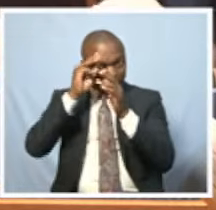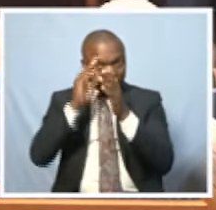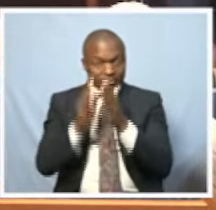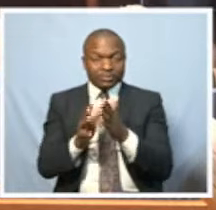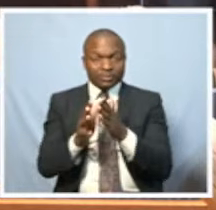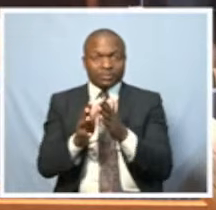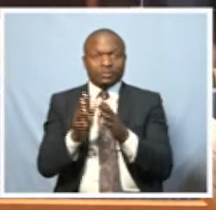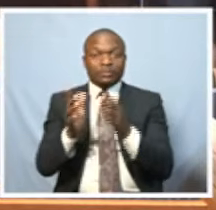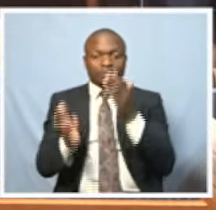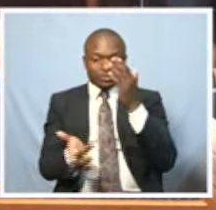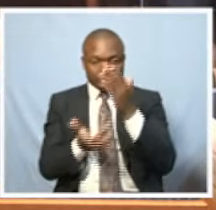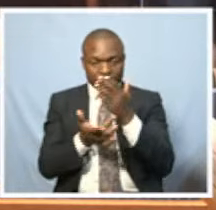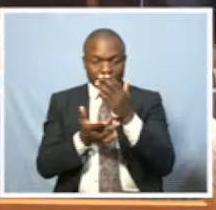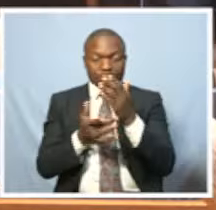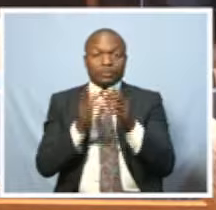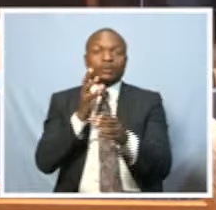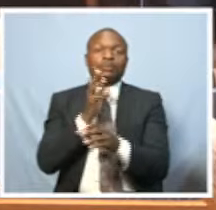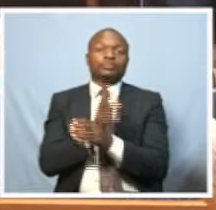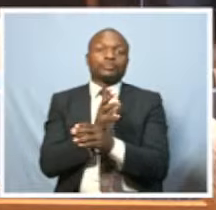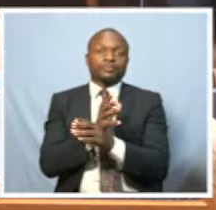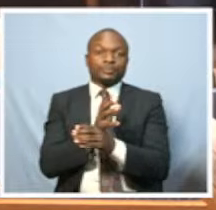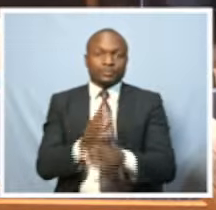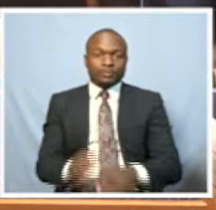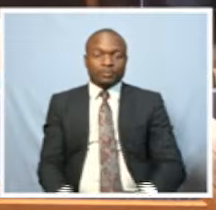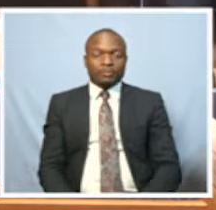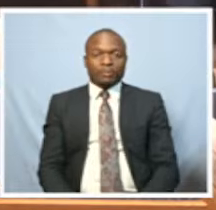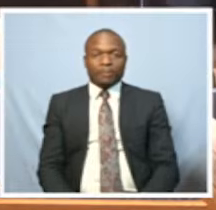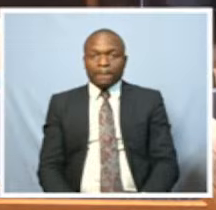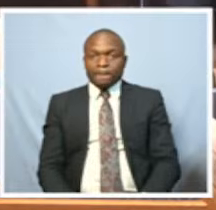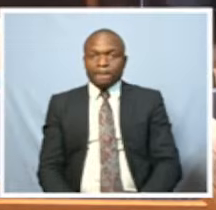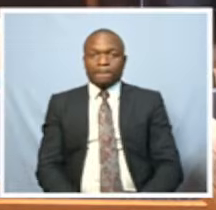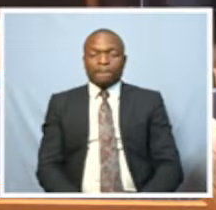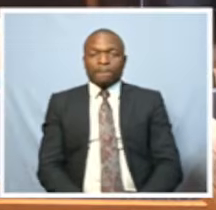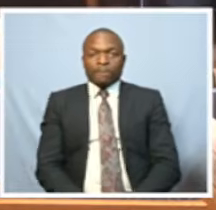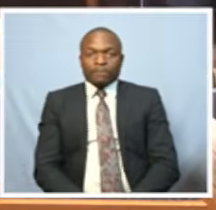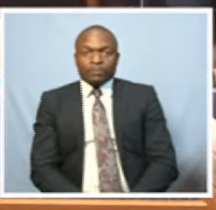Minister of Technology and Science.